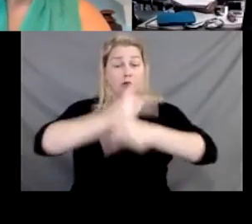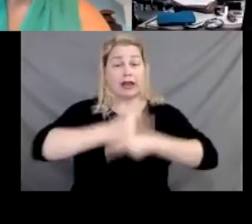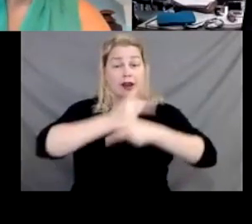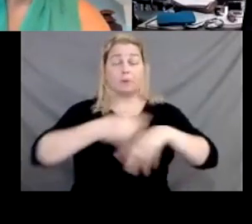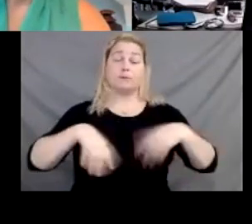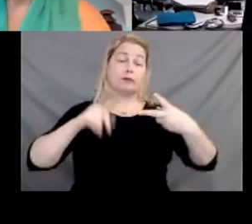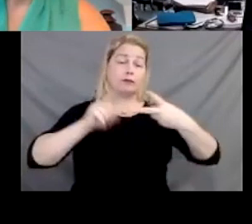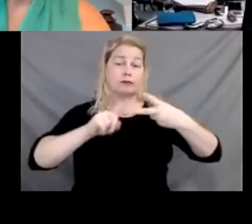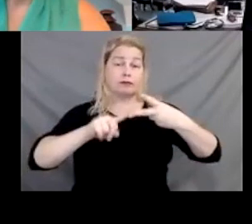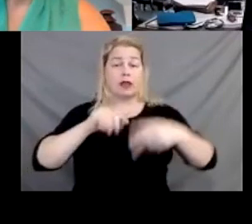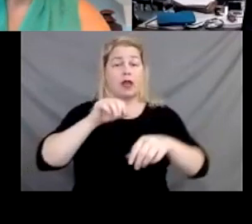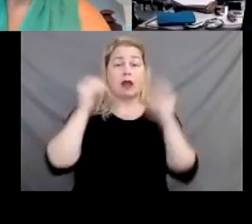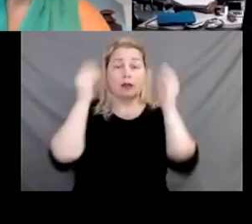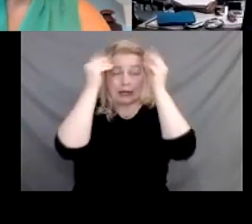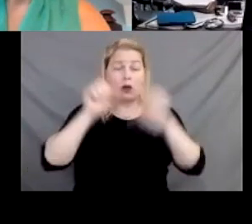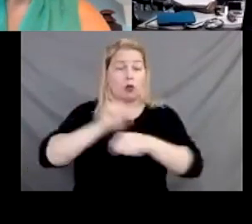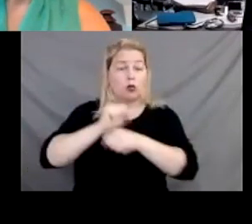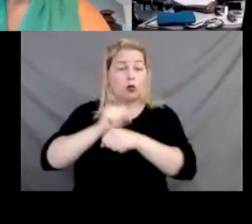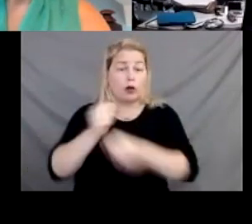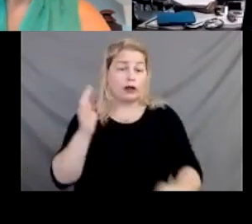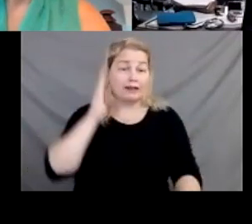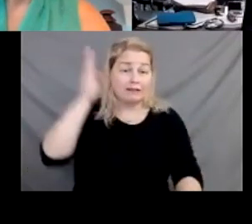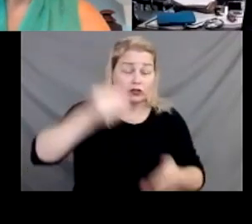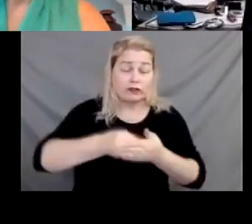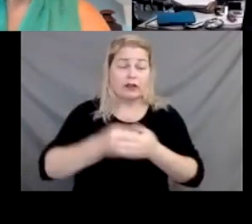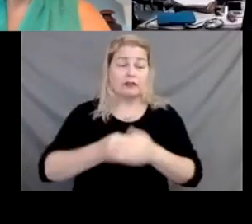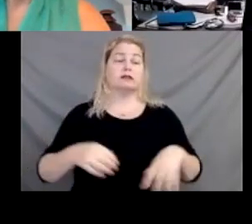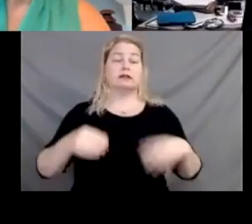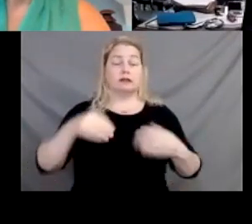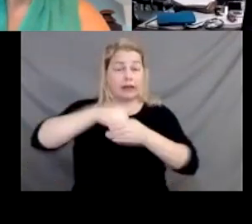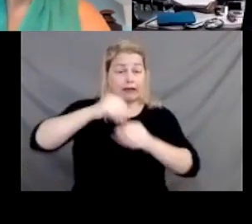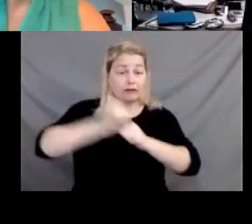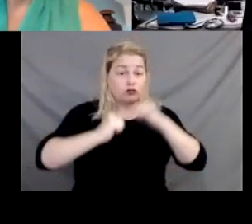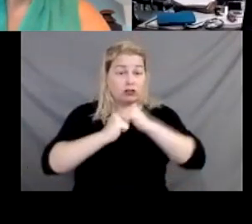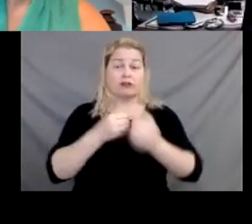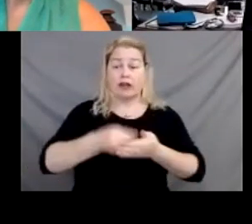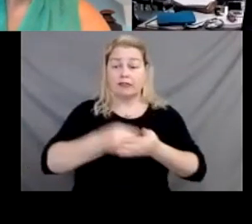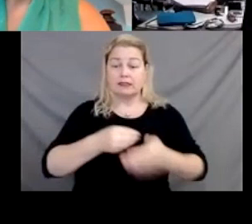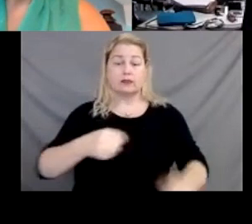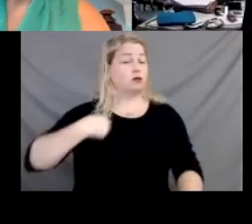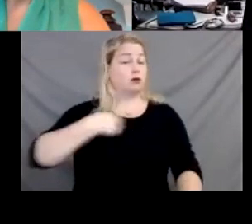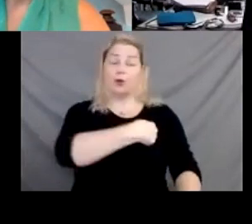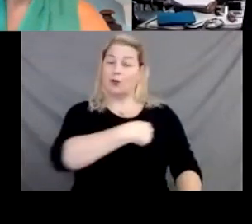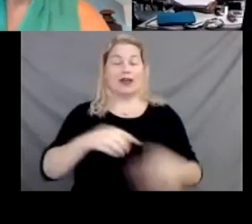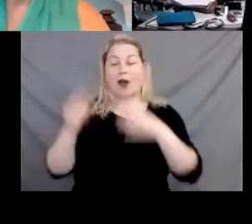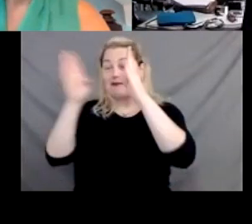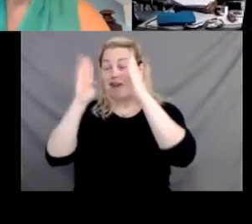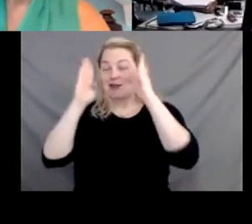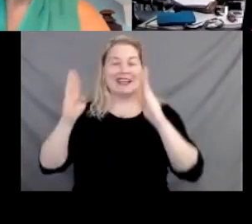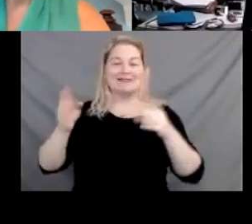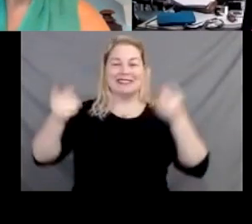funds and potential infrastructure funds. We are all following the debate in